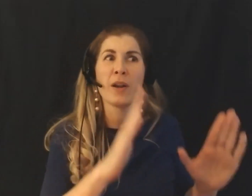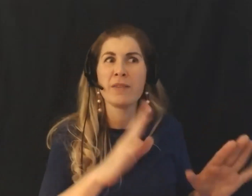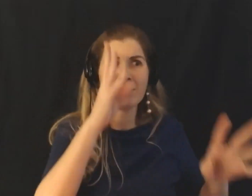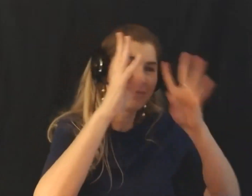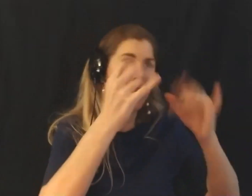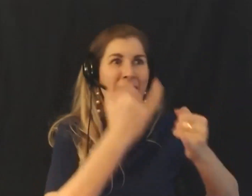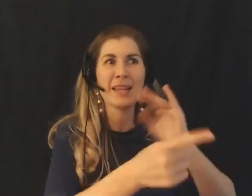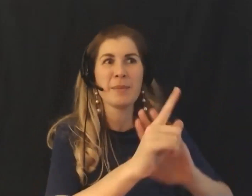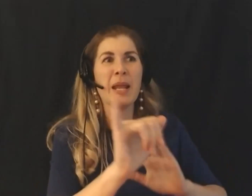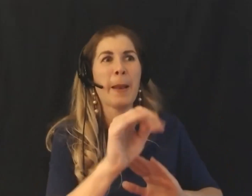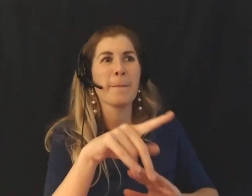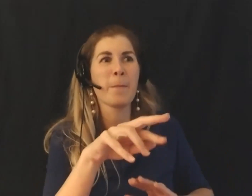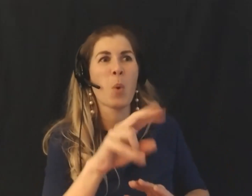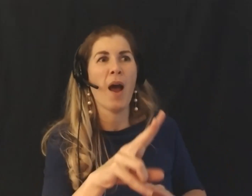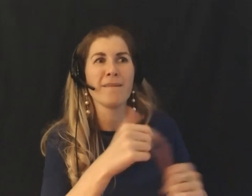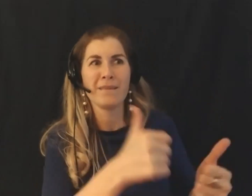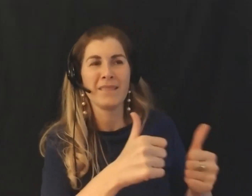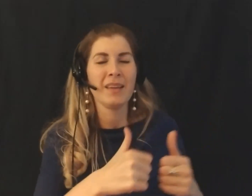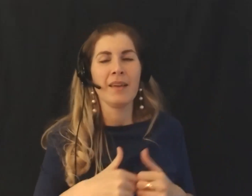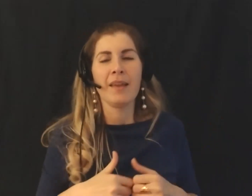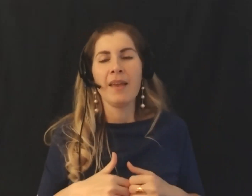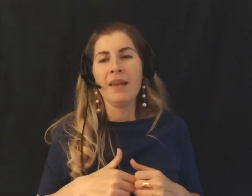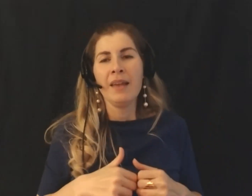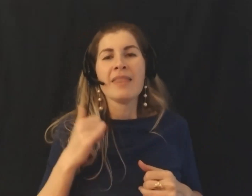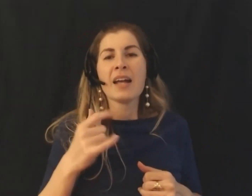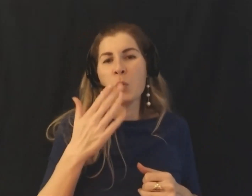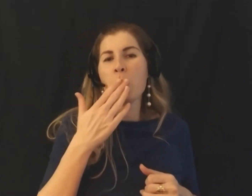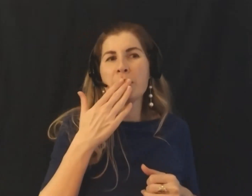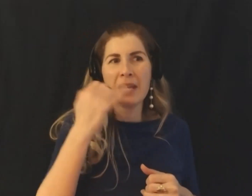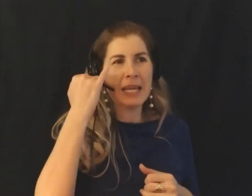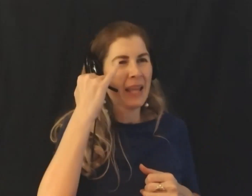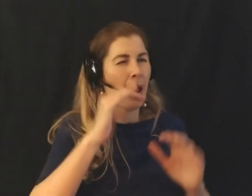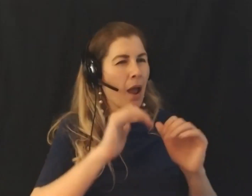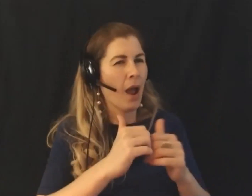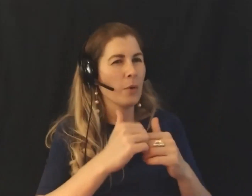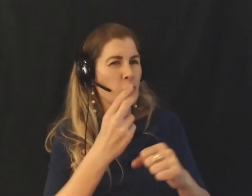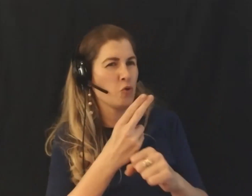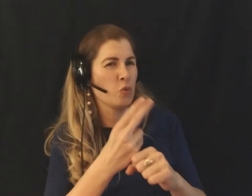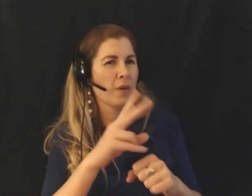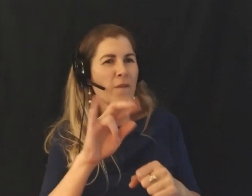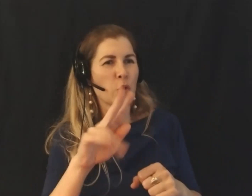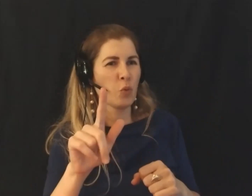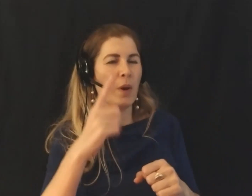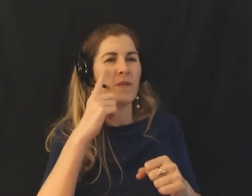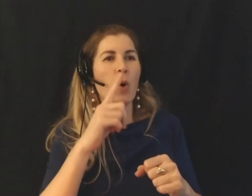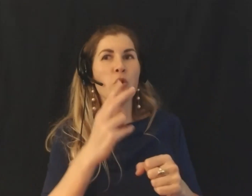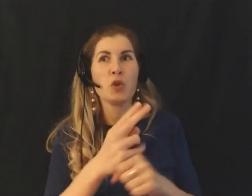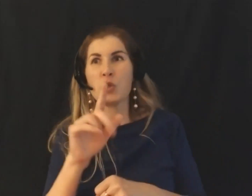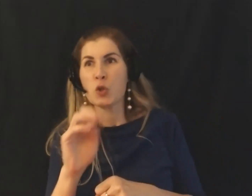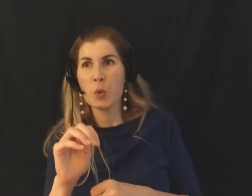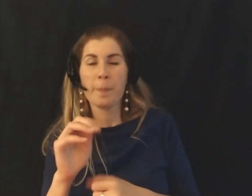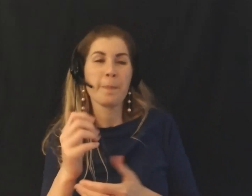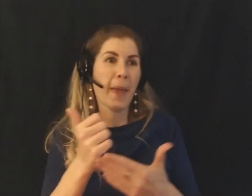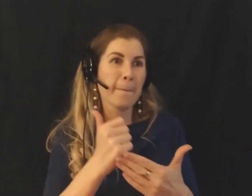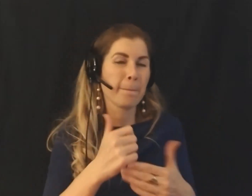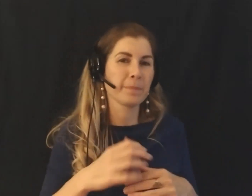something. So that was just an example of devising virtually and how you can use the features on Zoom to do that.